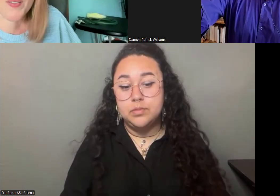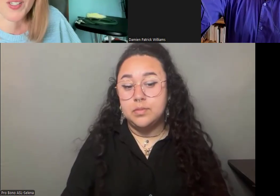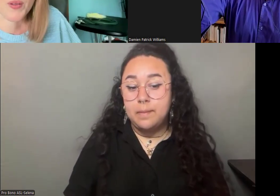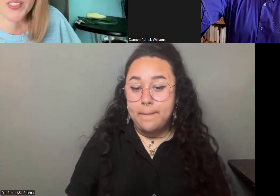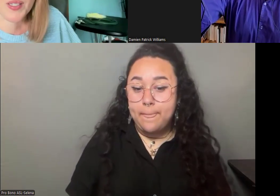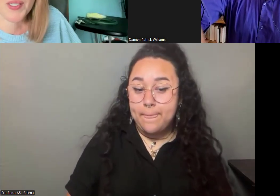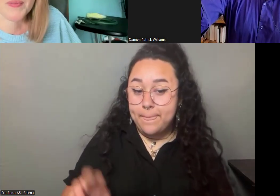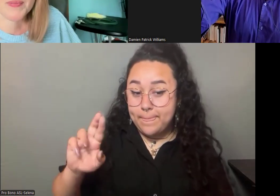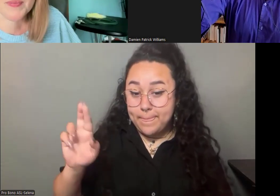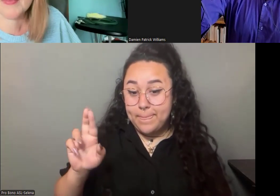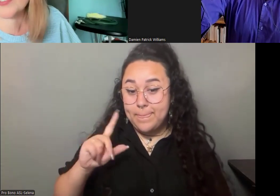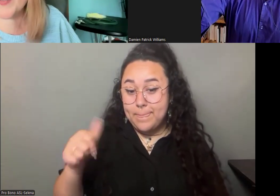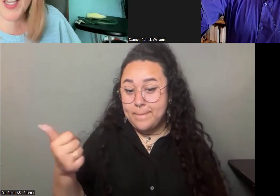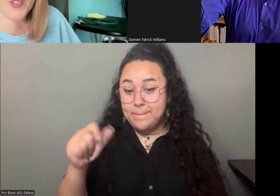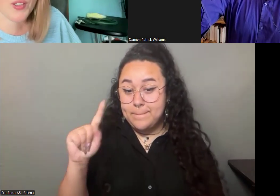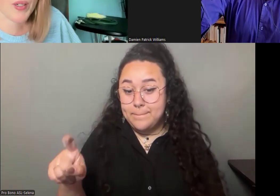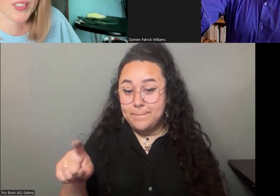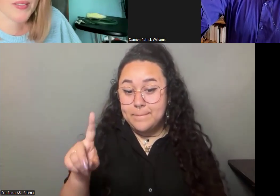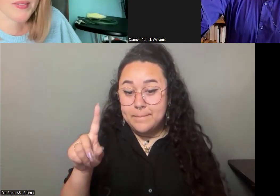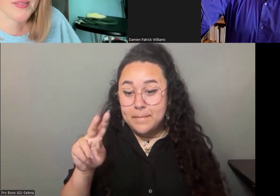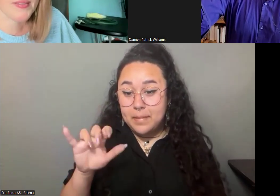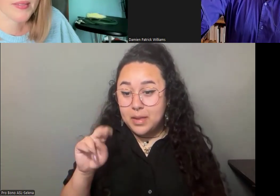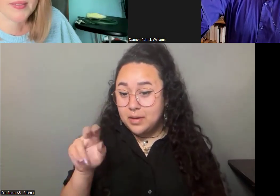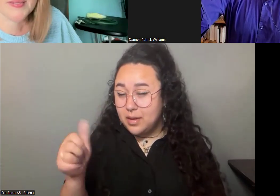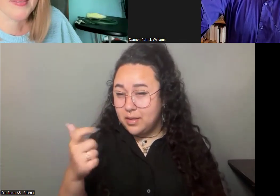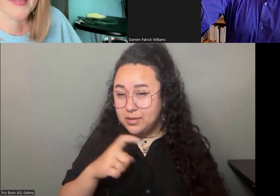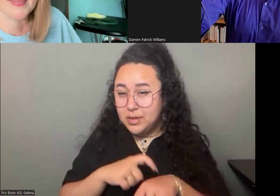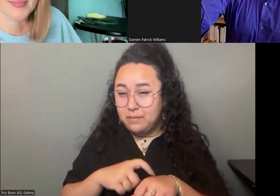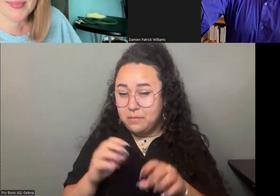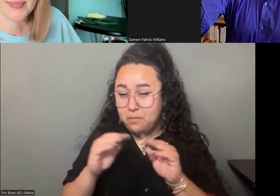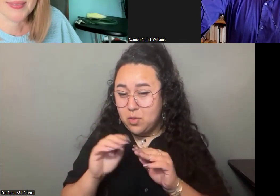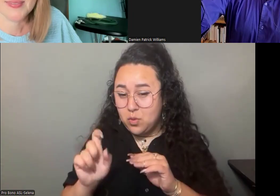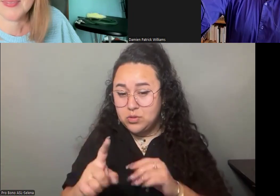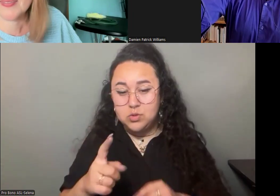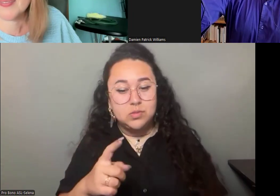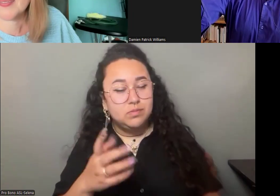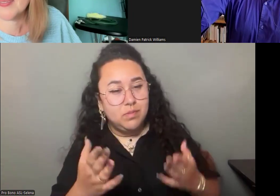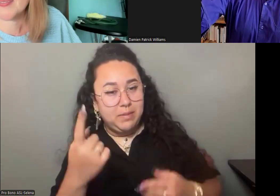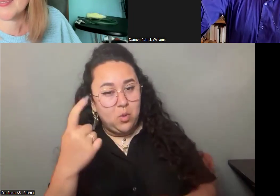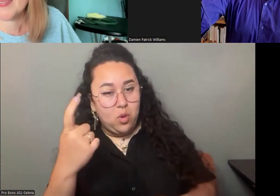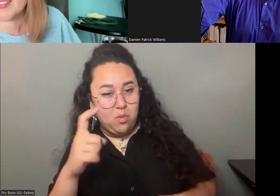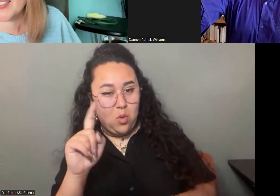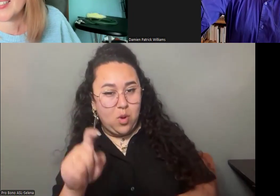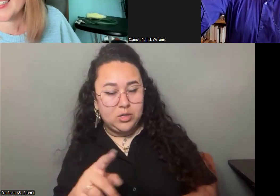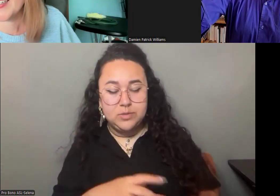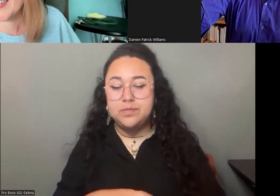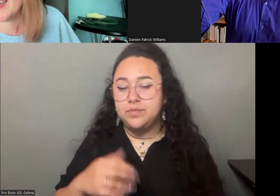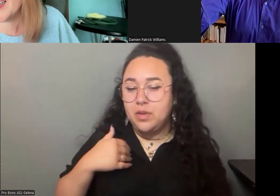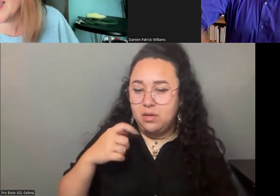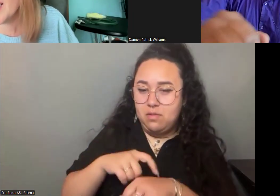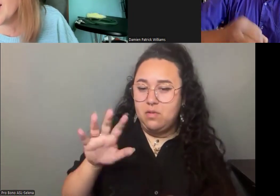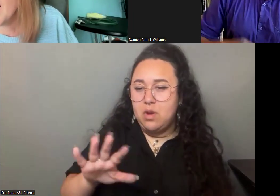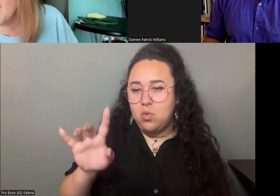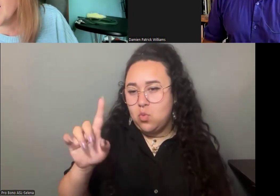You ready for another question, Damien? Do we have Yeah, time for another question? we got time for like maybe one more. Yeah, we've got time for about one more